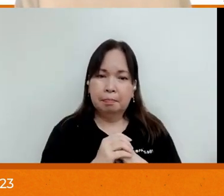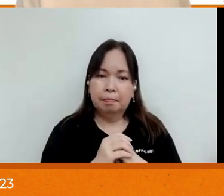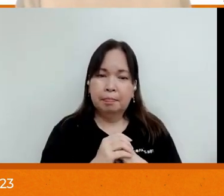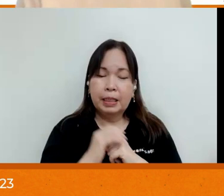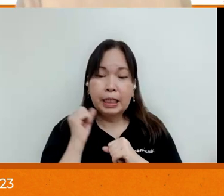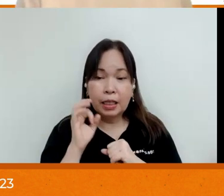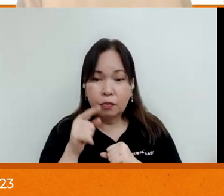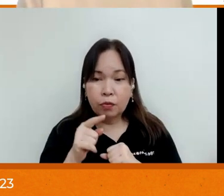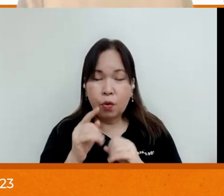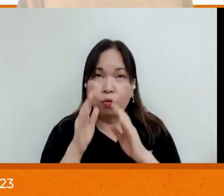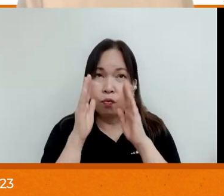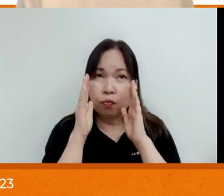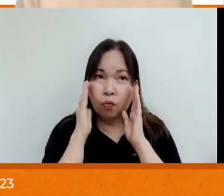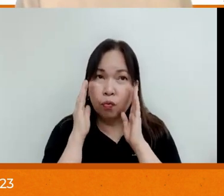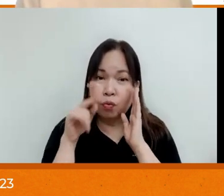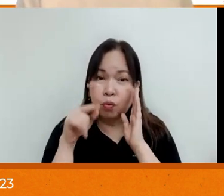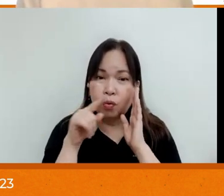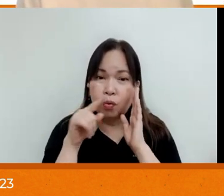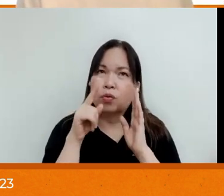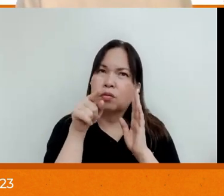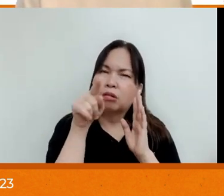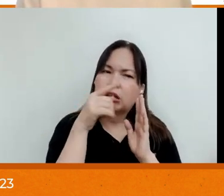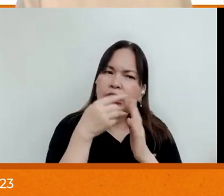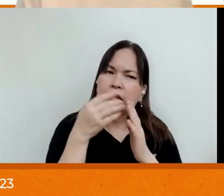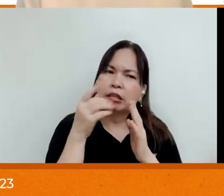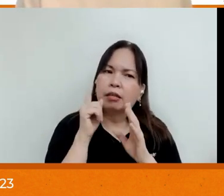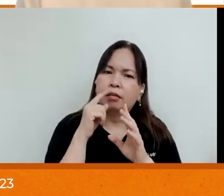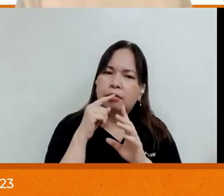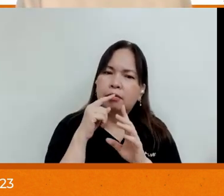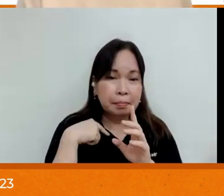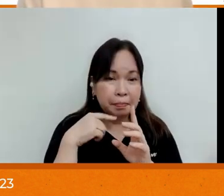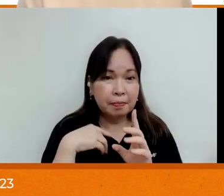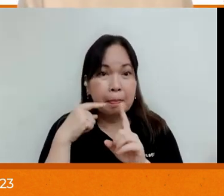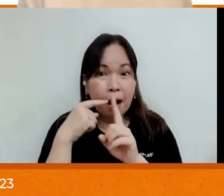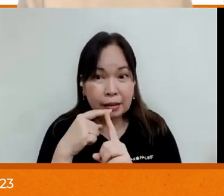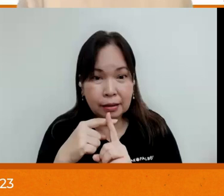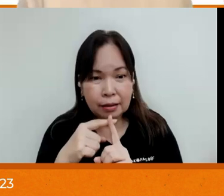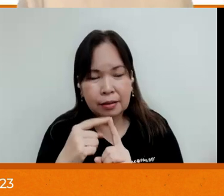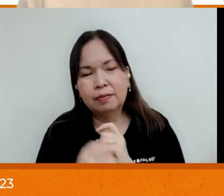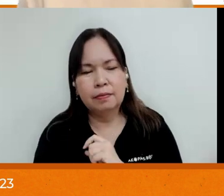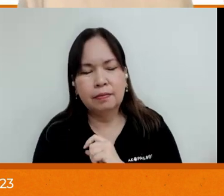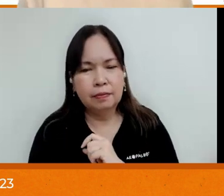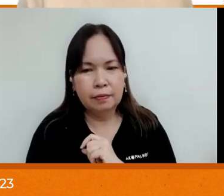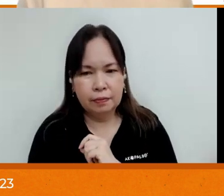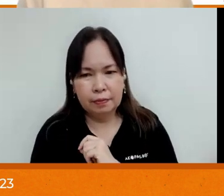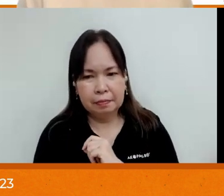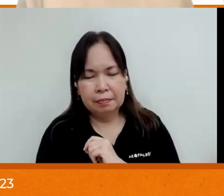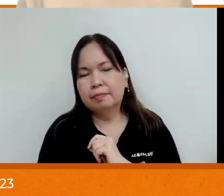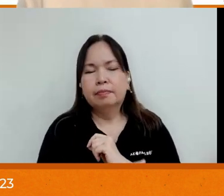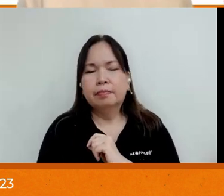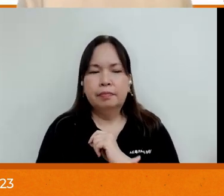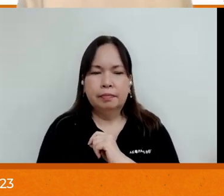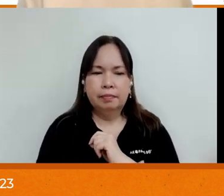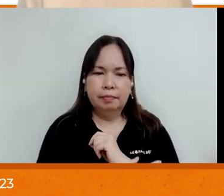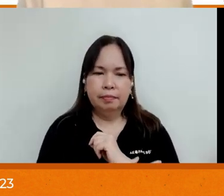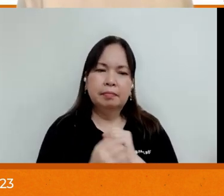focus on something that's positive. For instance, the sense that I will